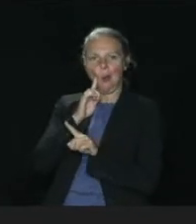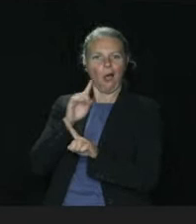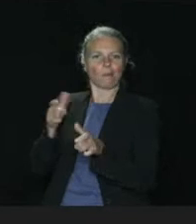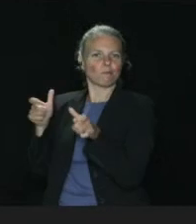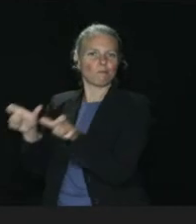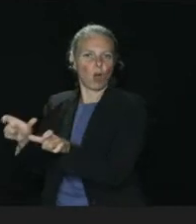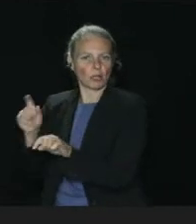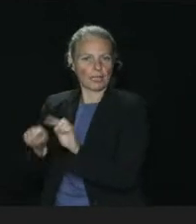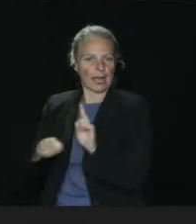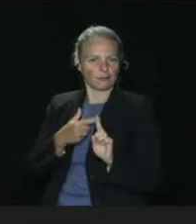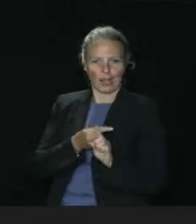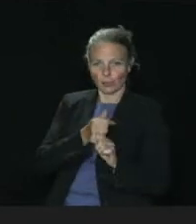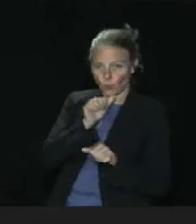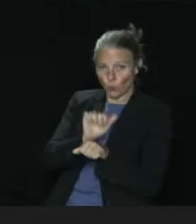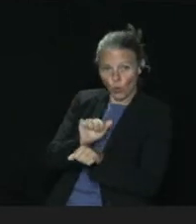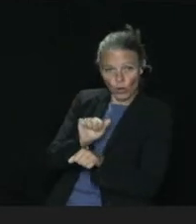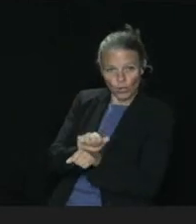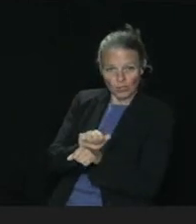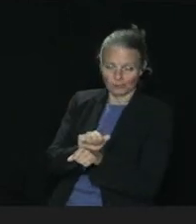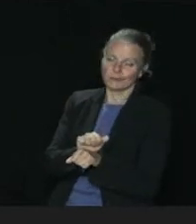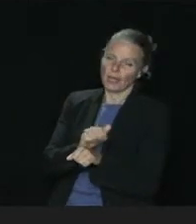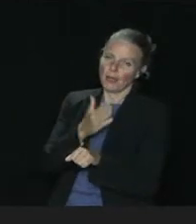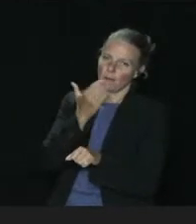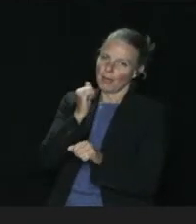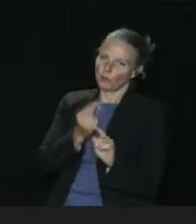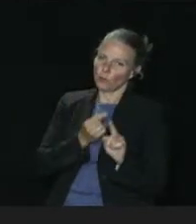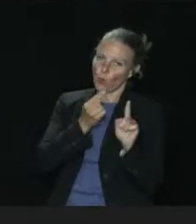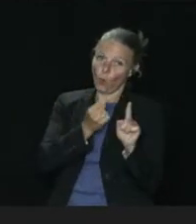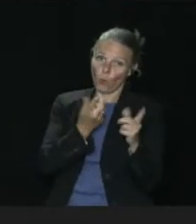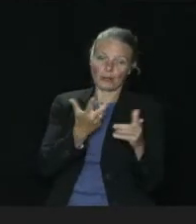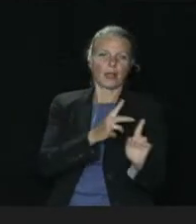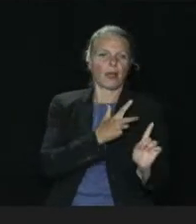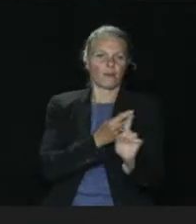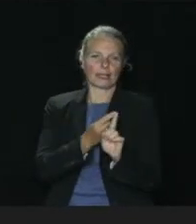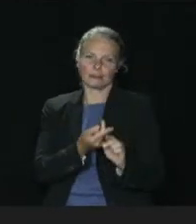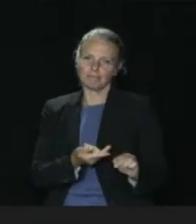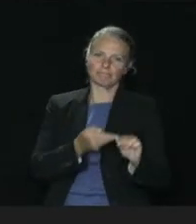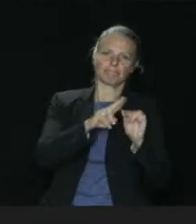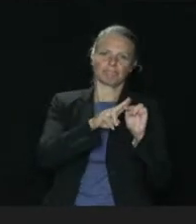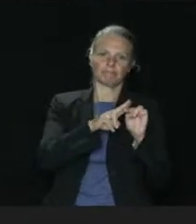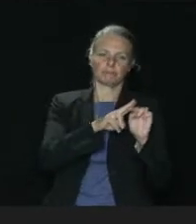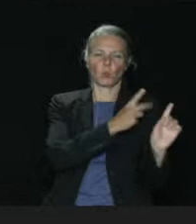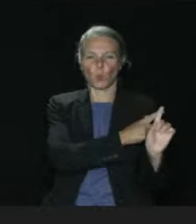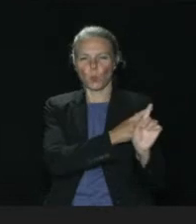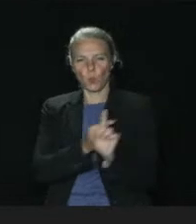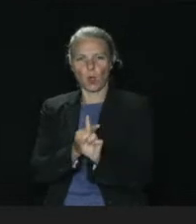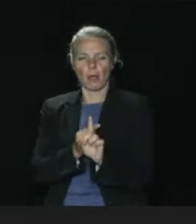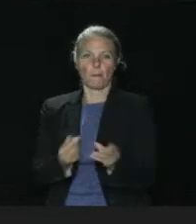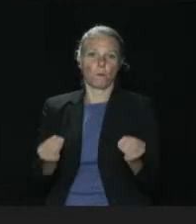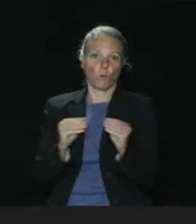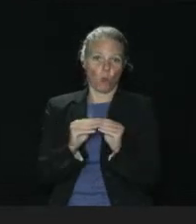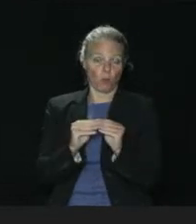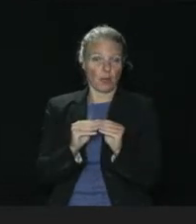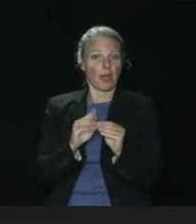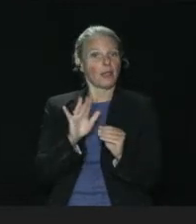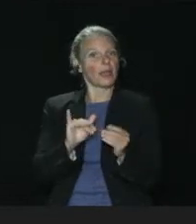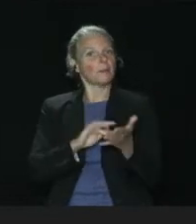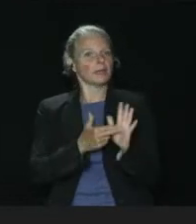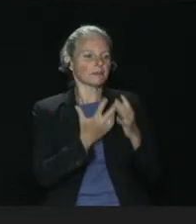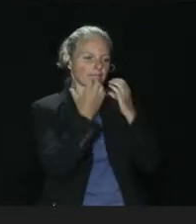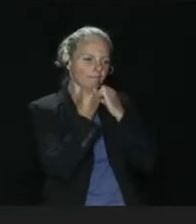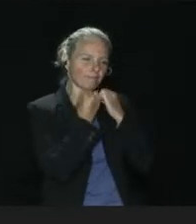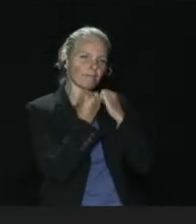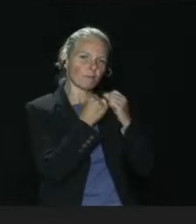better to shoot for higher. In that way, you can be much more reassured that the hospital systems won't